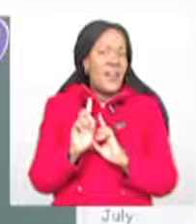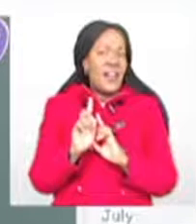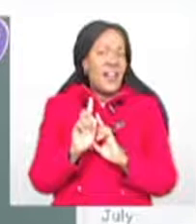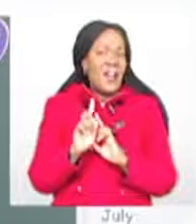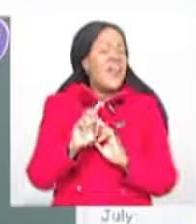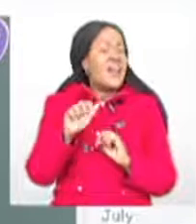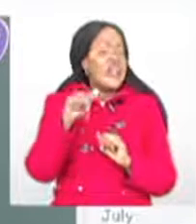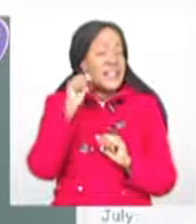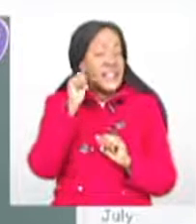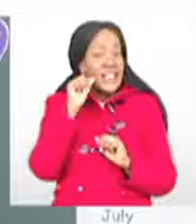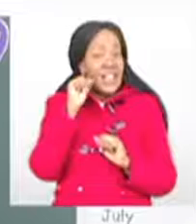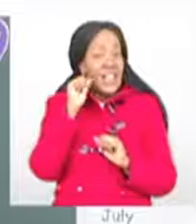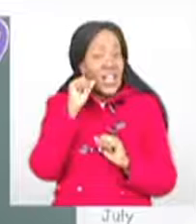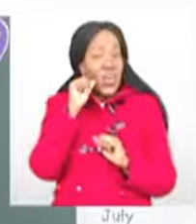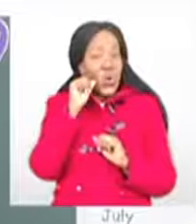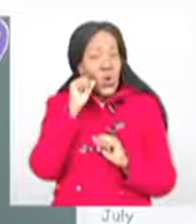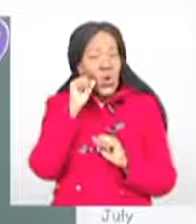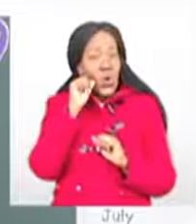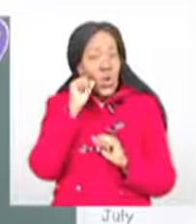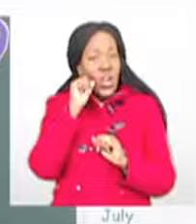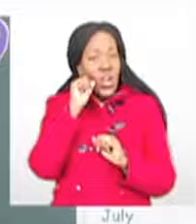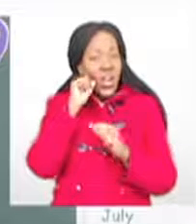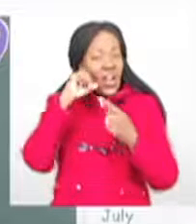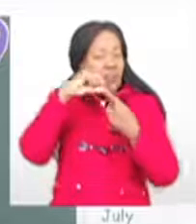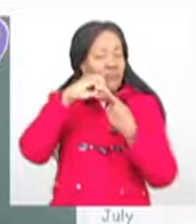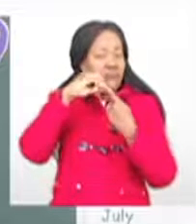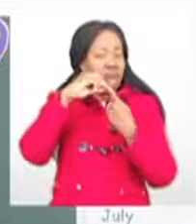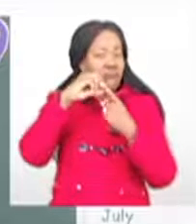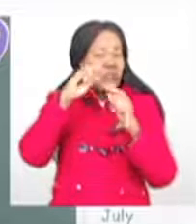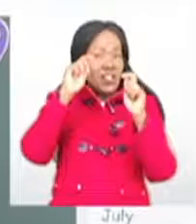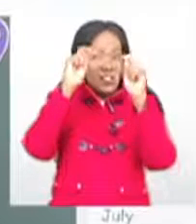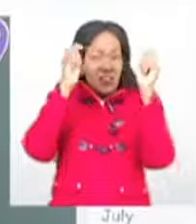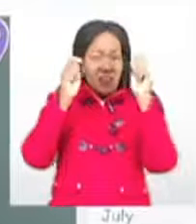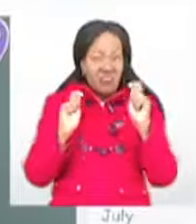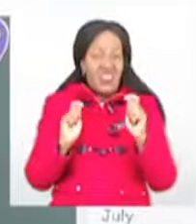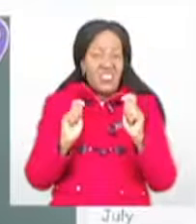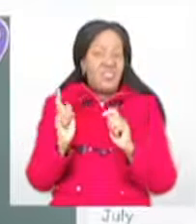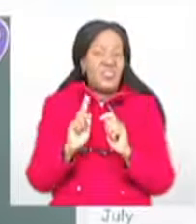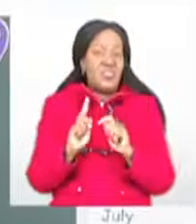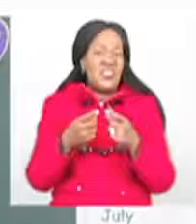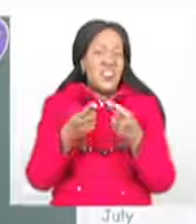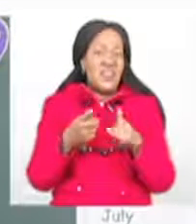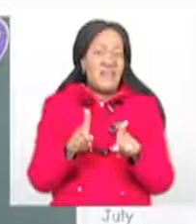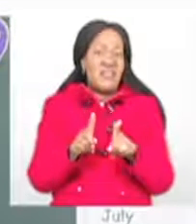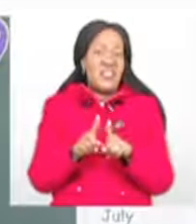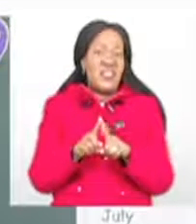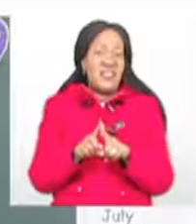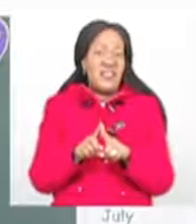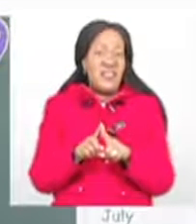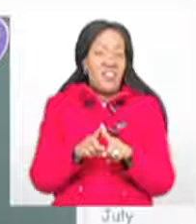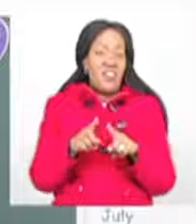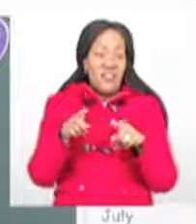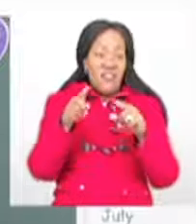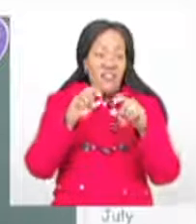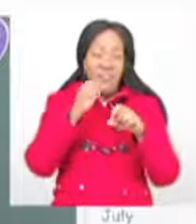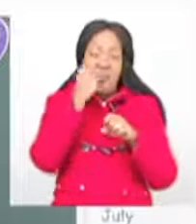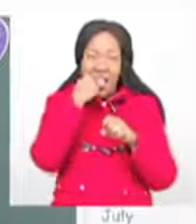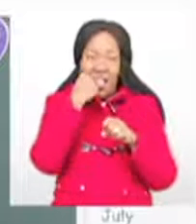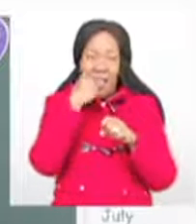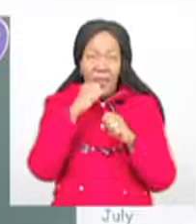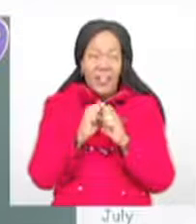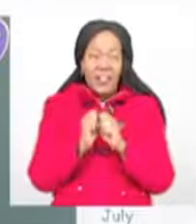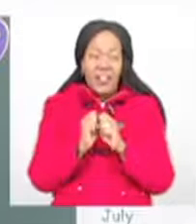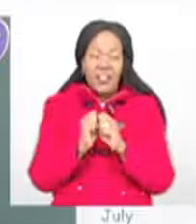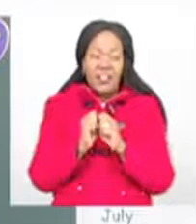is yellow, and the shape of a banana is different from the apples. So